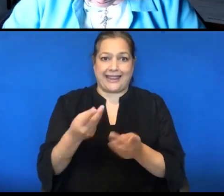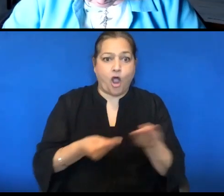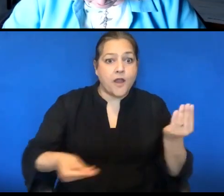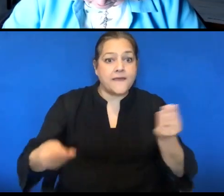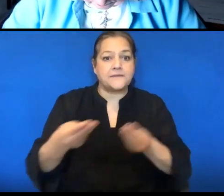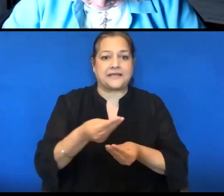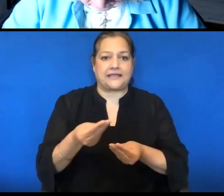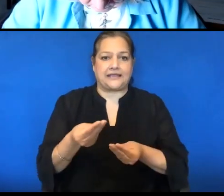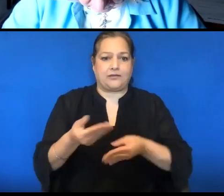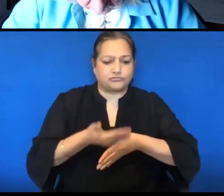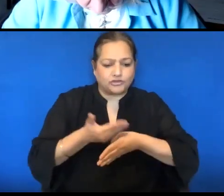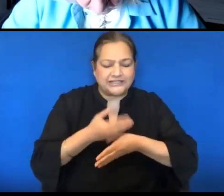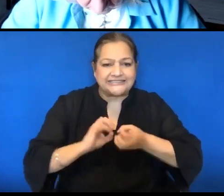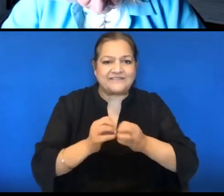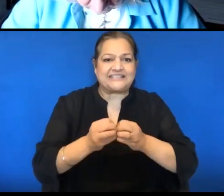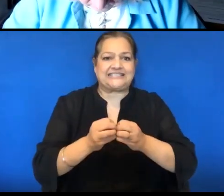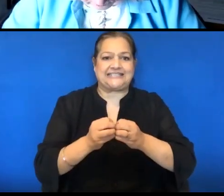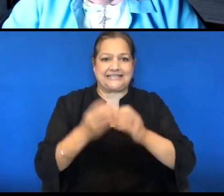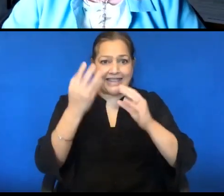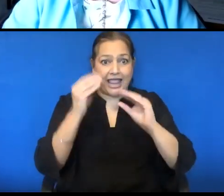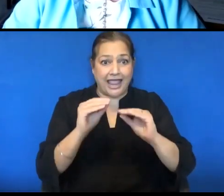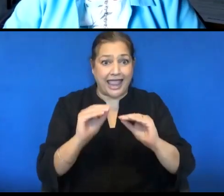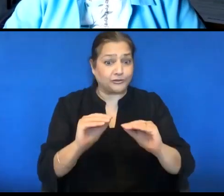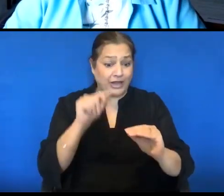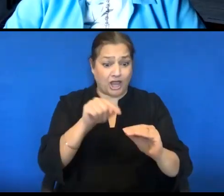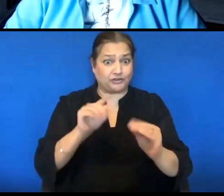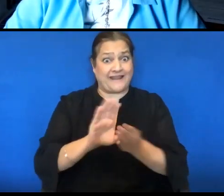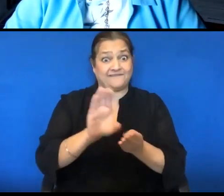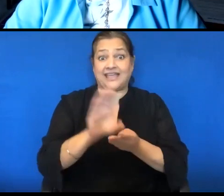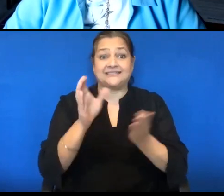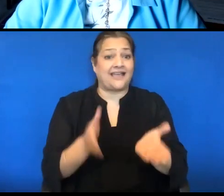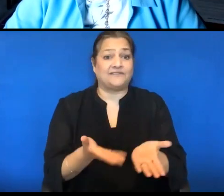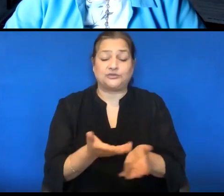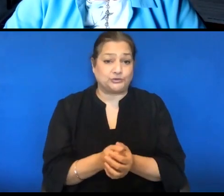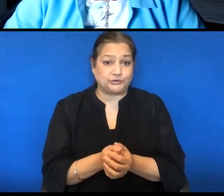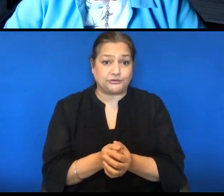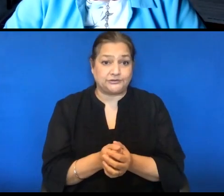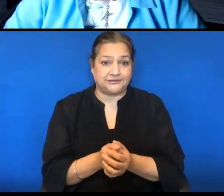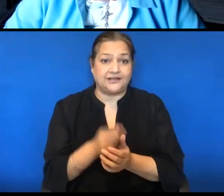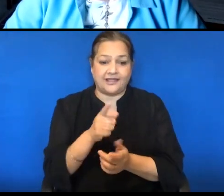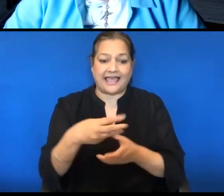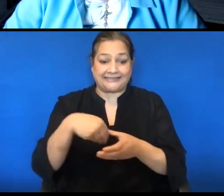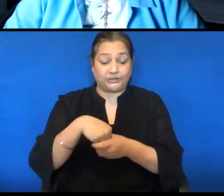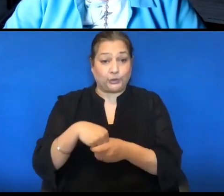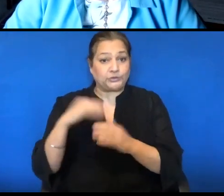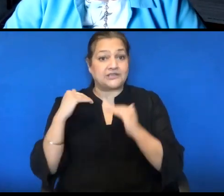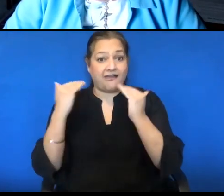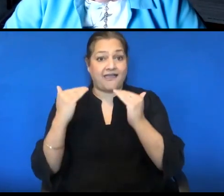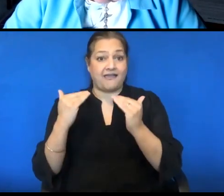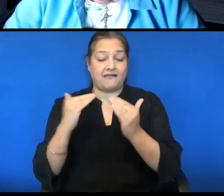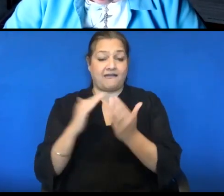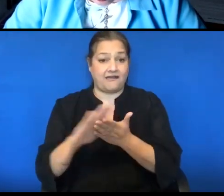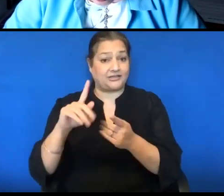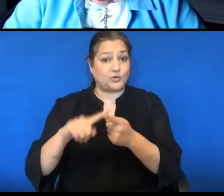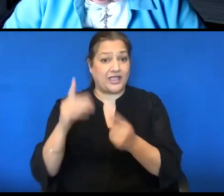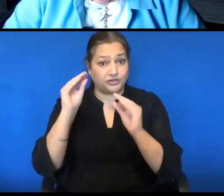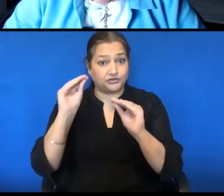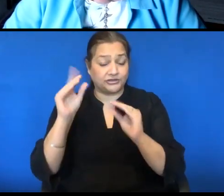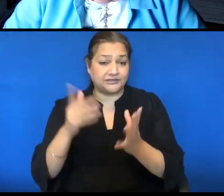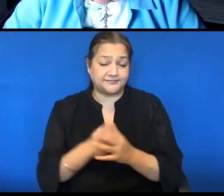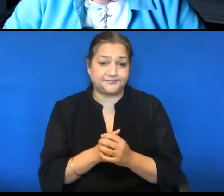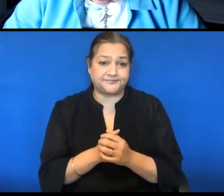innovation, is invest in education. And that absolutely includes higher education. And one of the